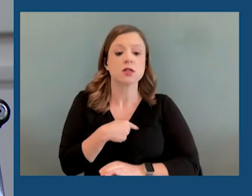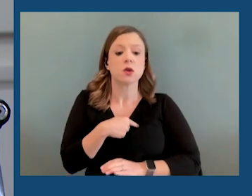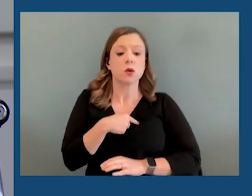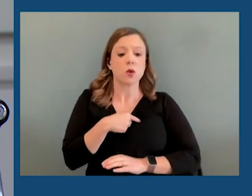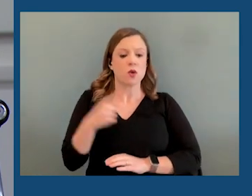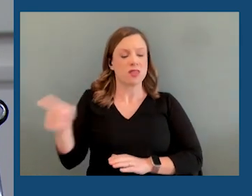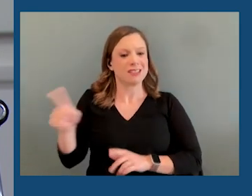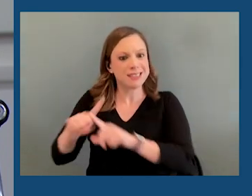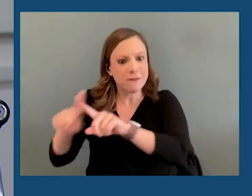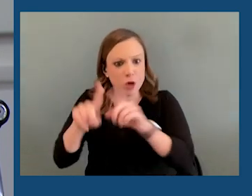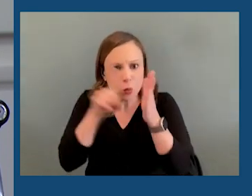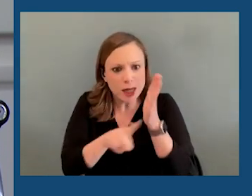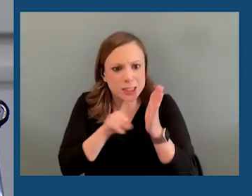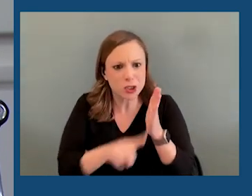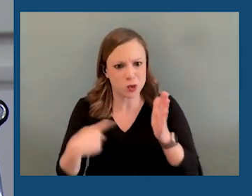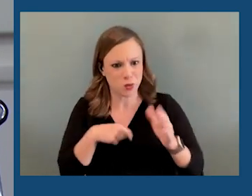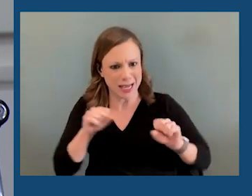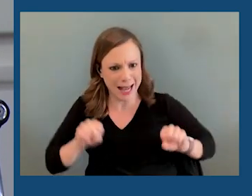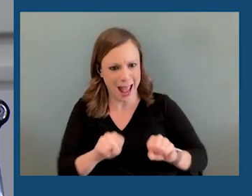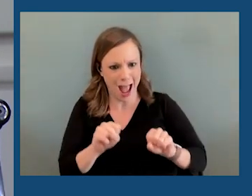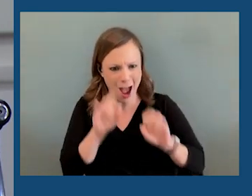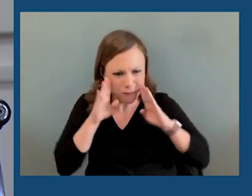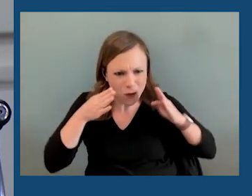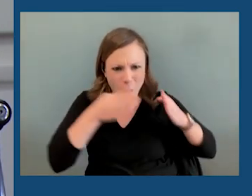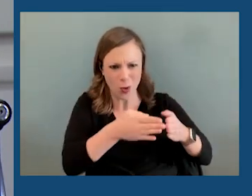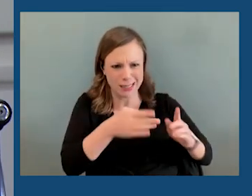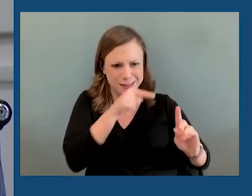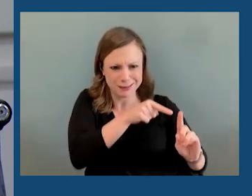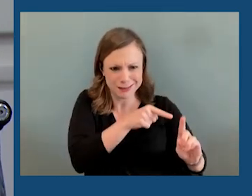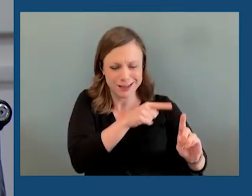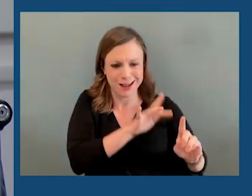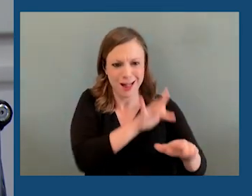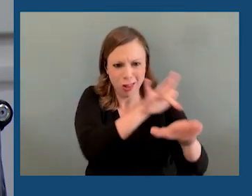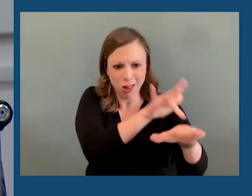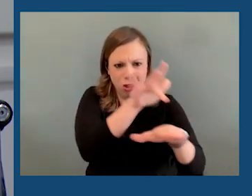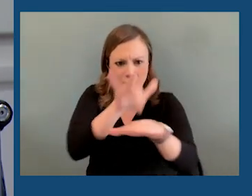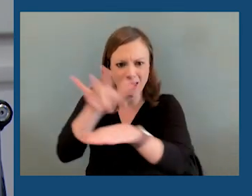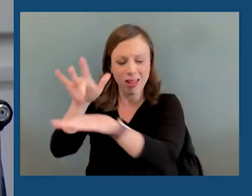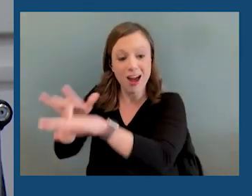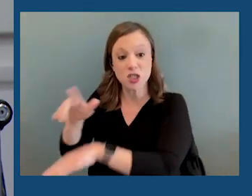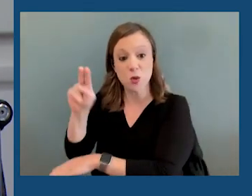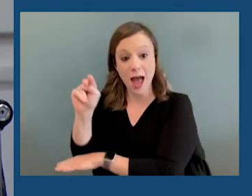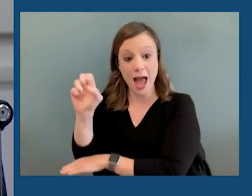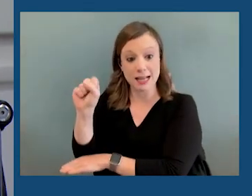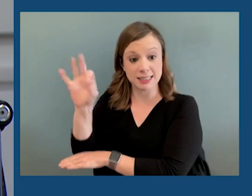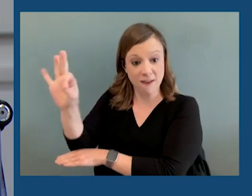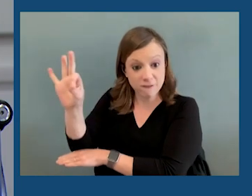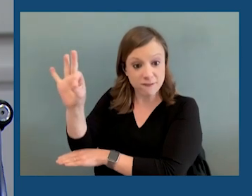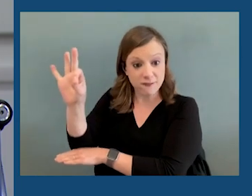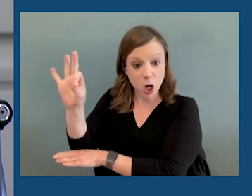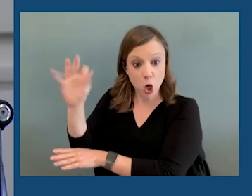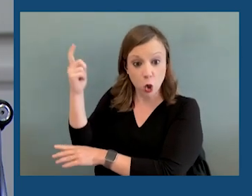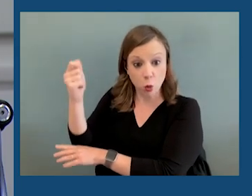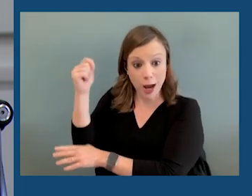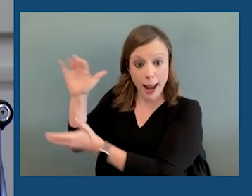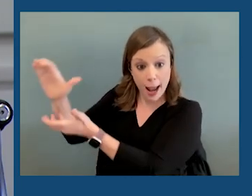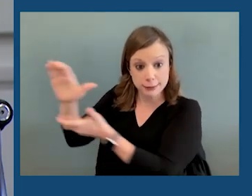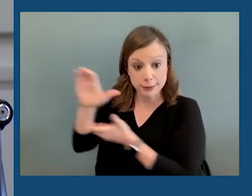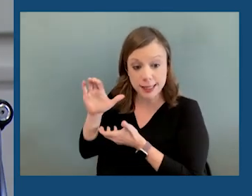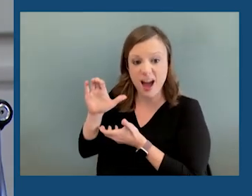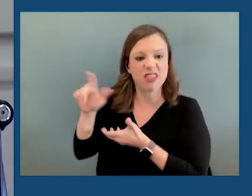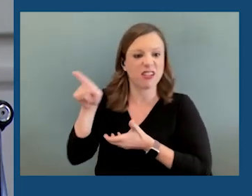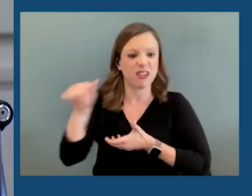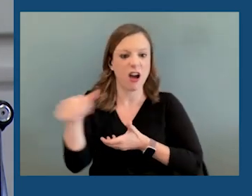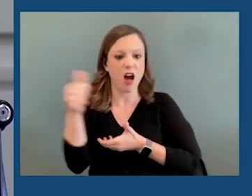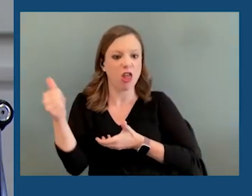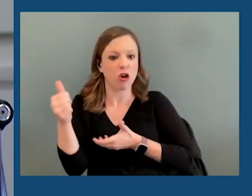compute to the folks that are getting some NSF grants and some other ways of funding the actual folks that are doing the research. So